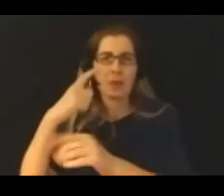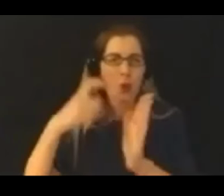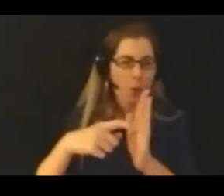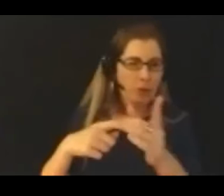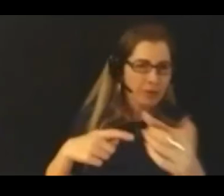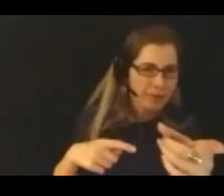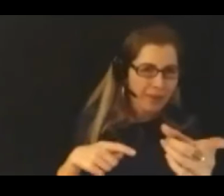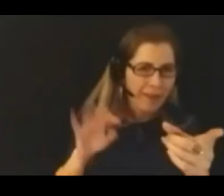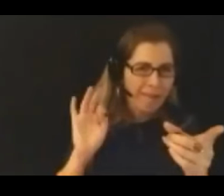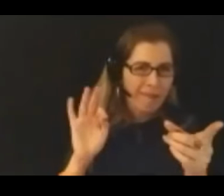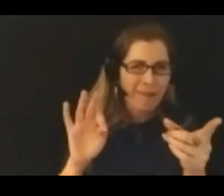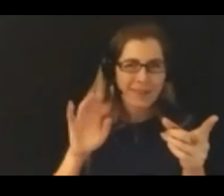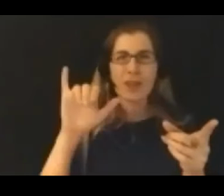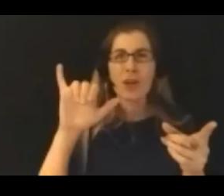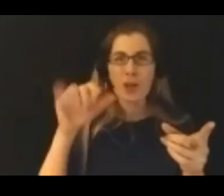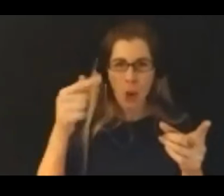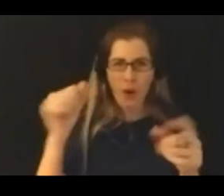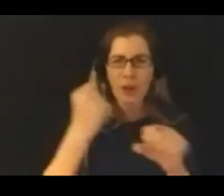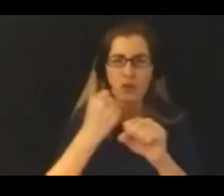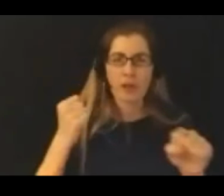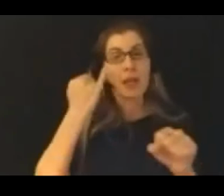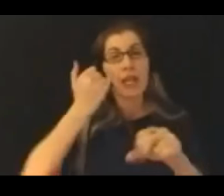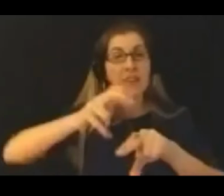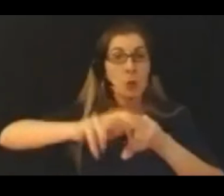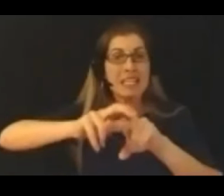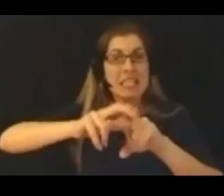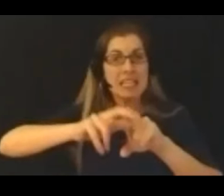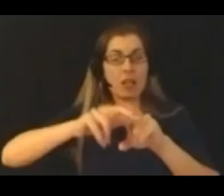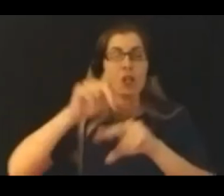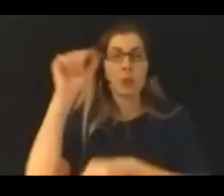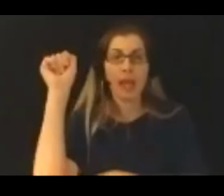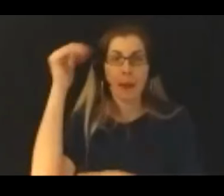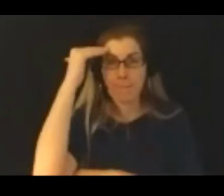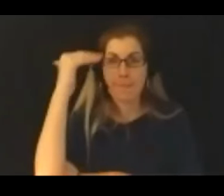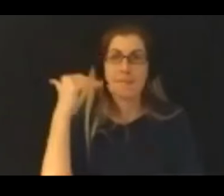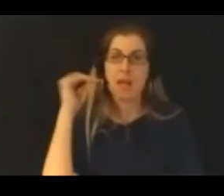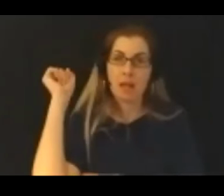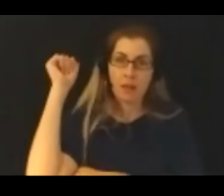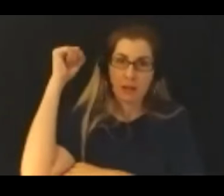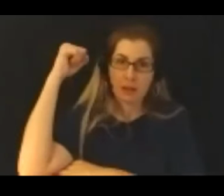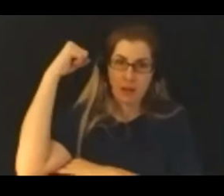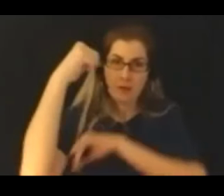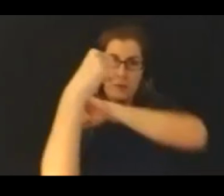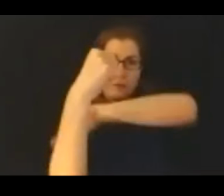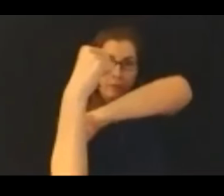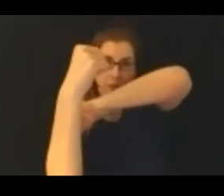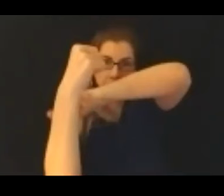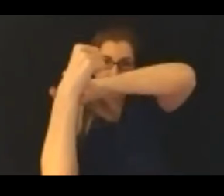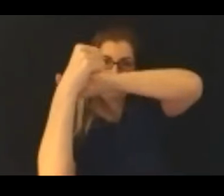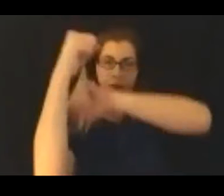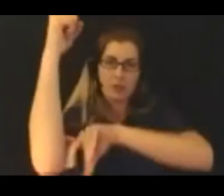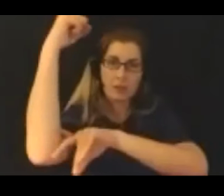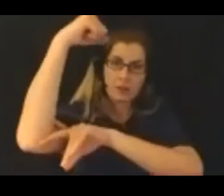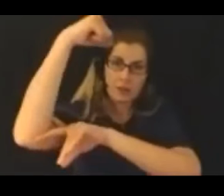cat and cow, the yoga stretch. But if you're seated in a chair, you can curl your spine forward, looking down towards your